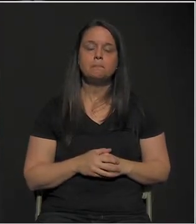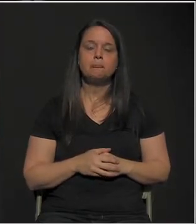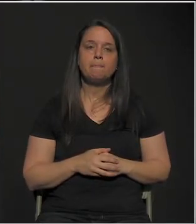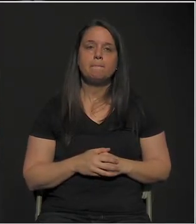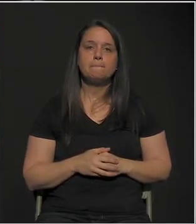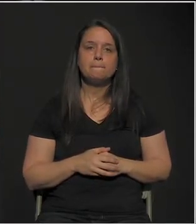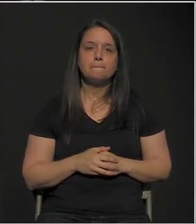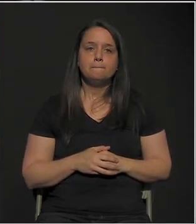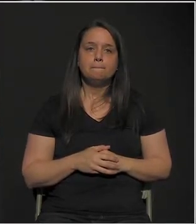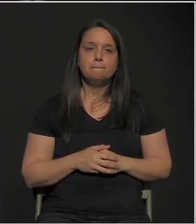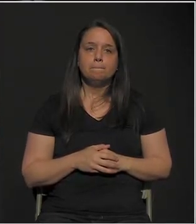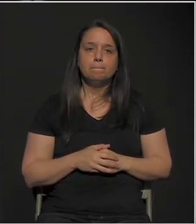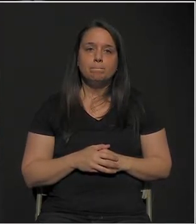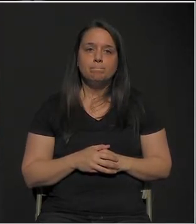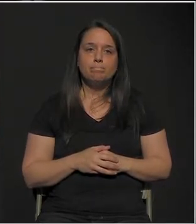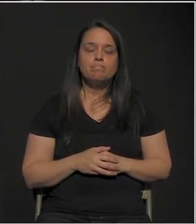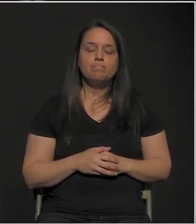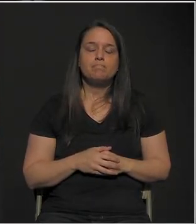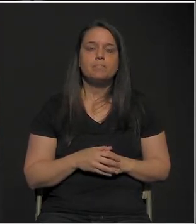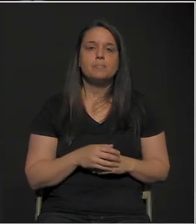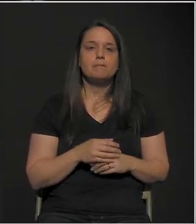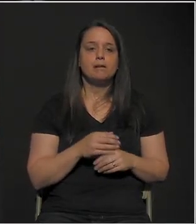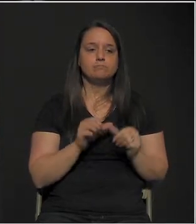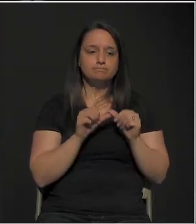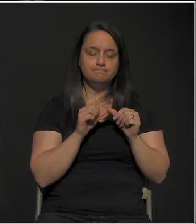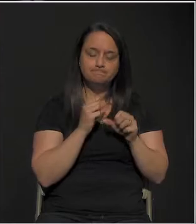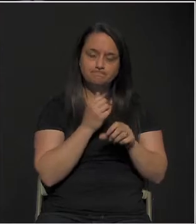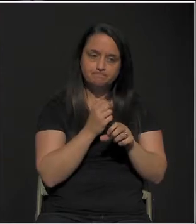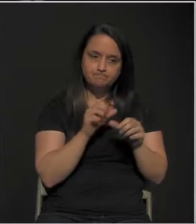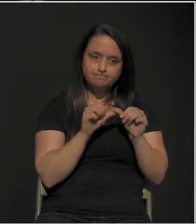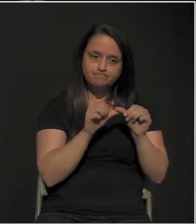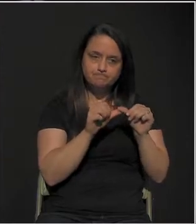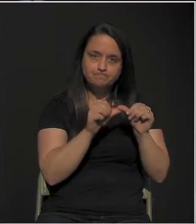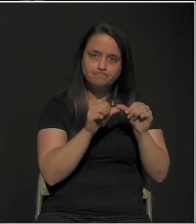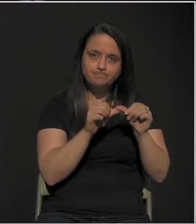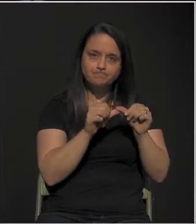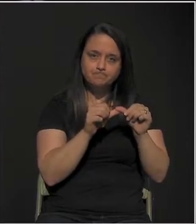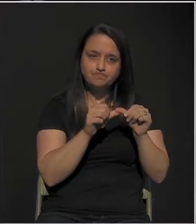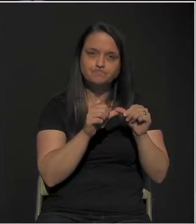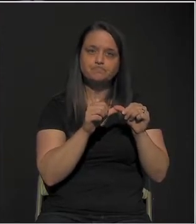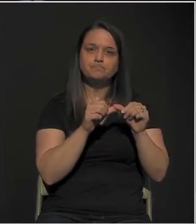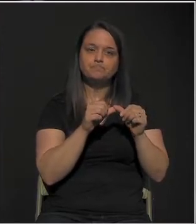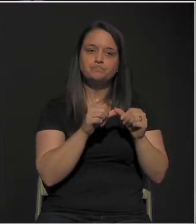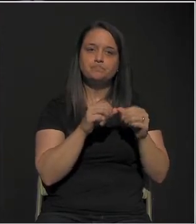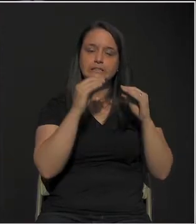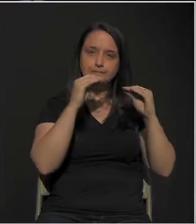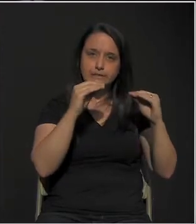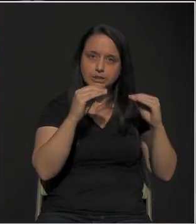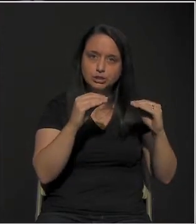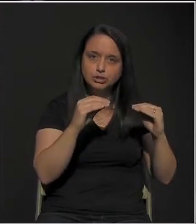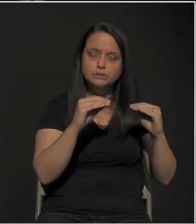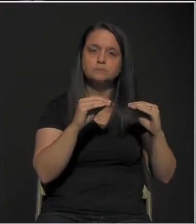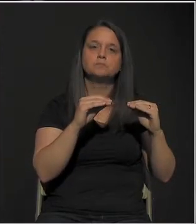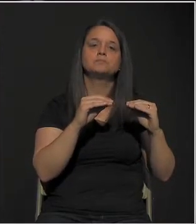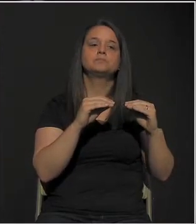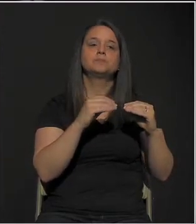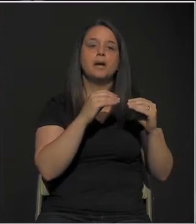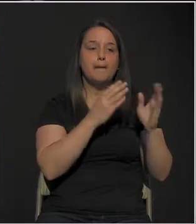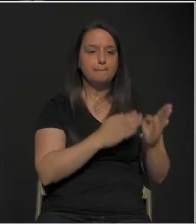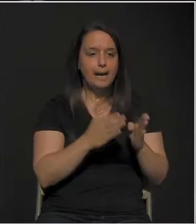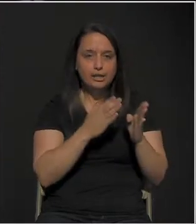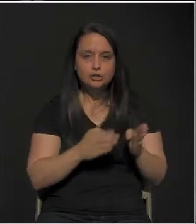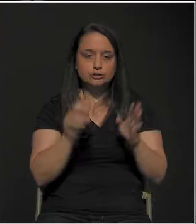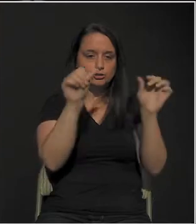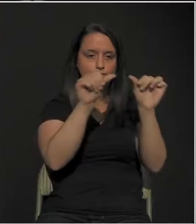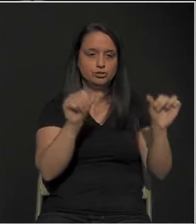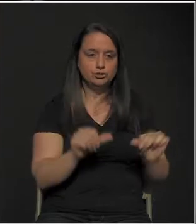to the pattern of wholesome teaching that you learned from me. A pattern shaped by the faith and